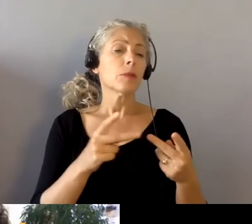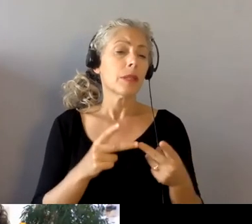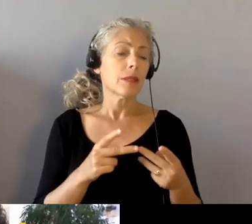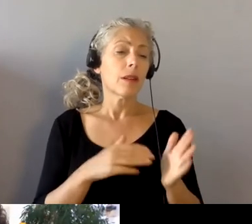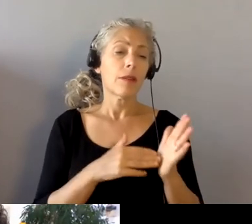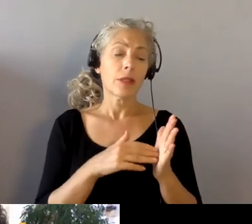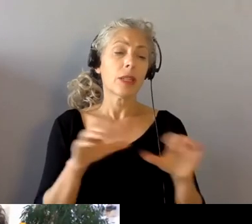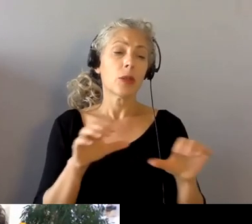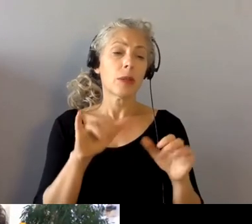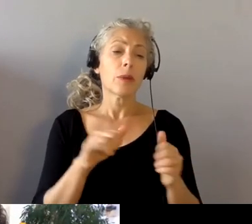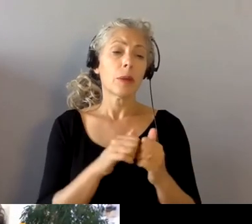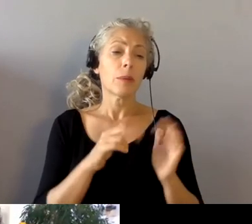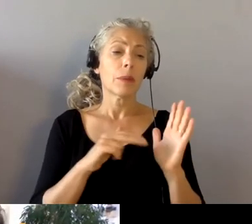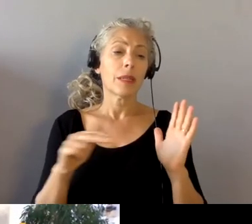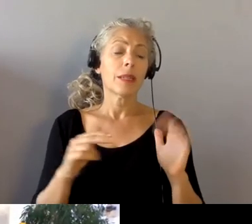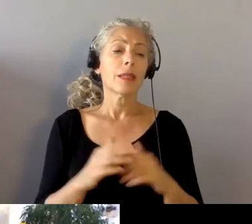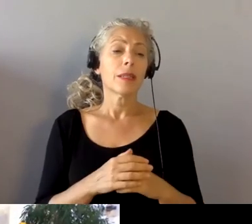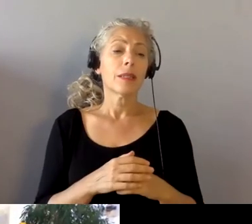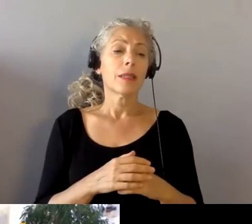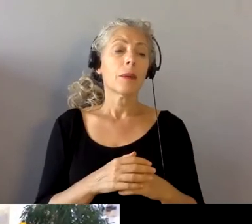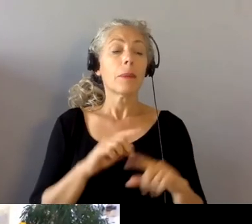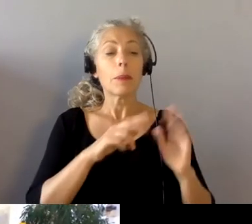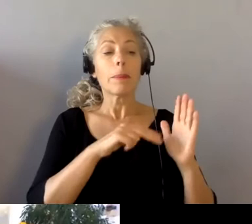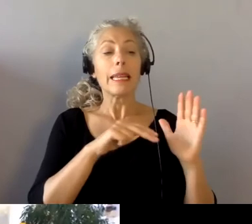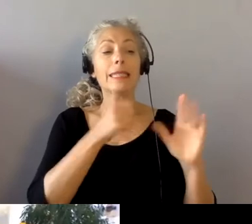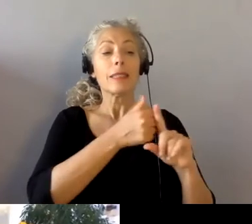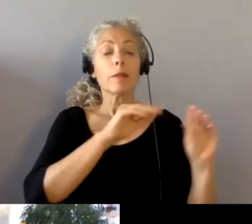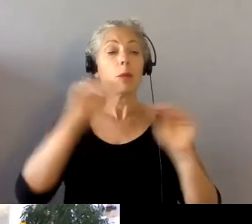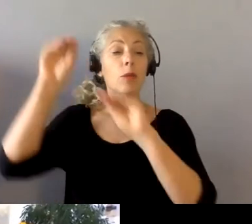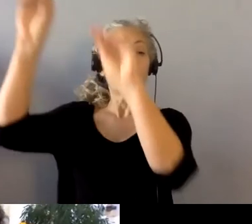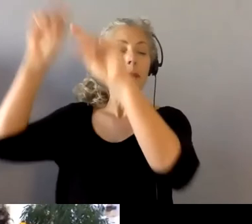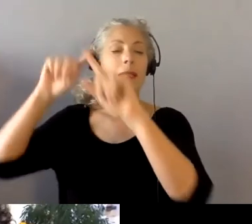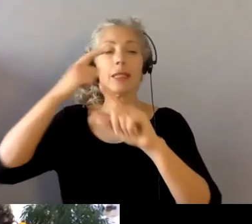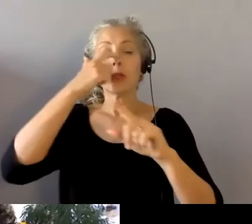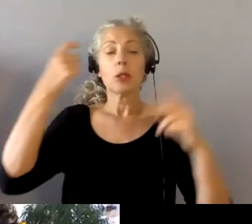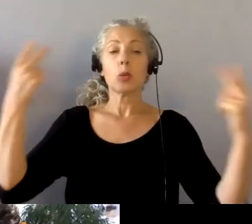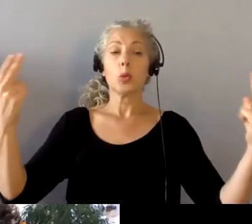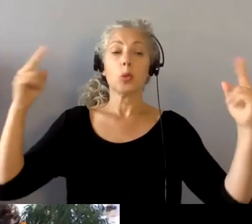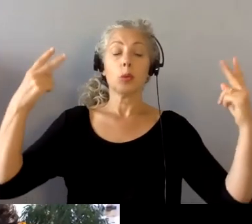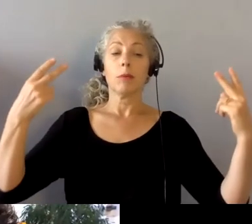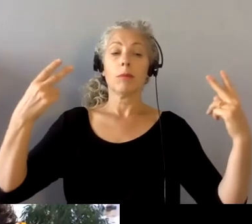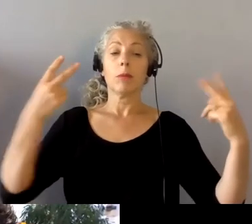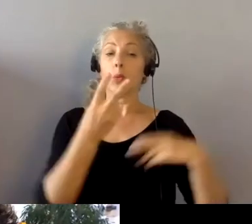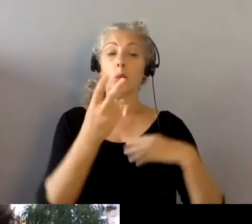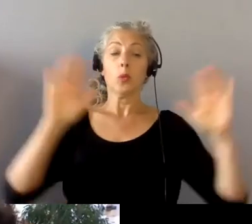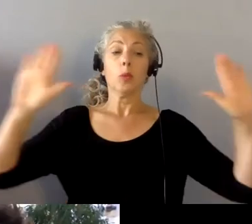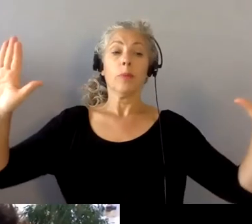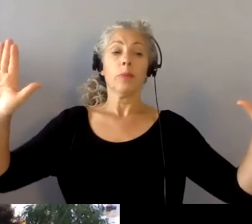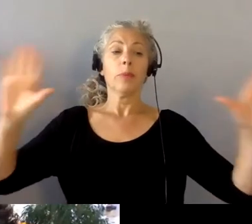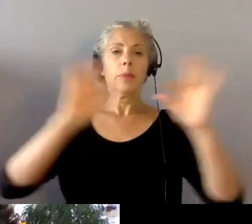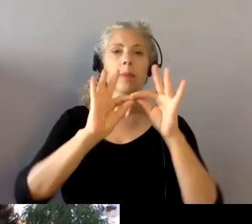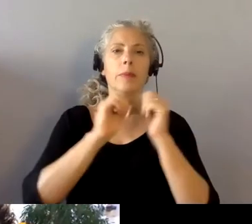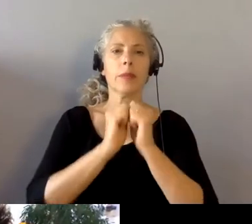a lot of times I do that with painting, and the paintings move around, but it's interesting to have those two come together here. Fabulous.